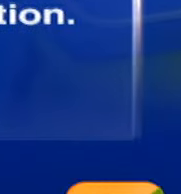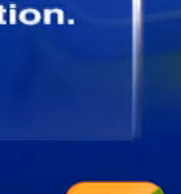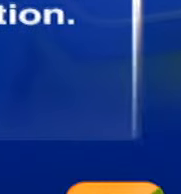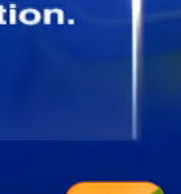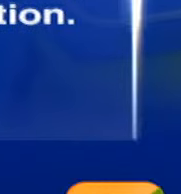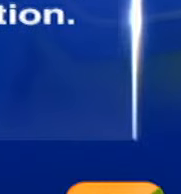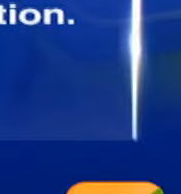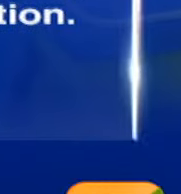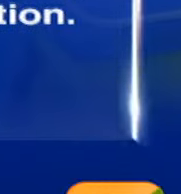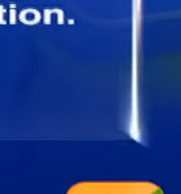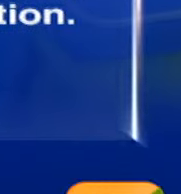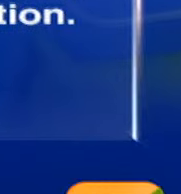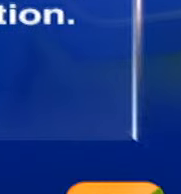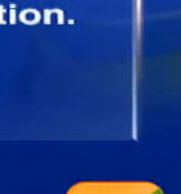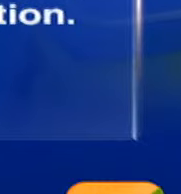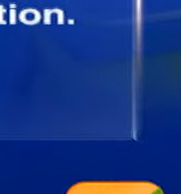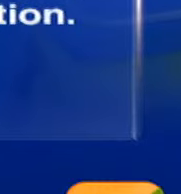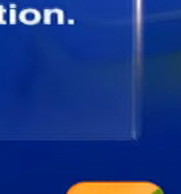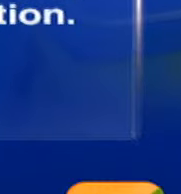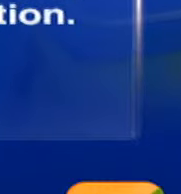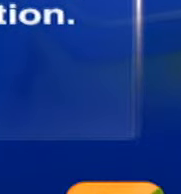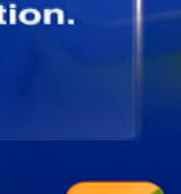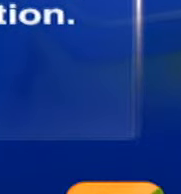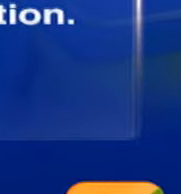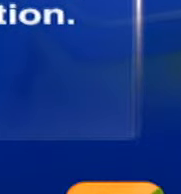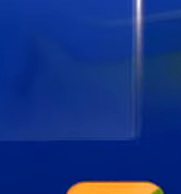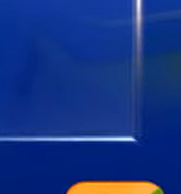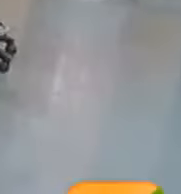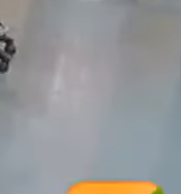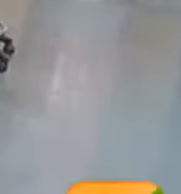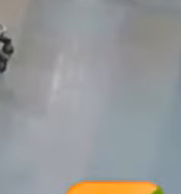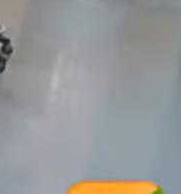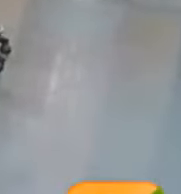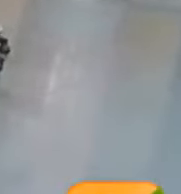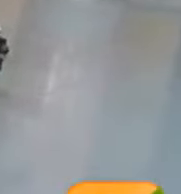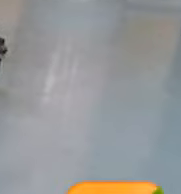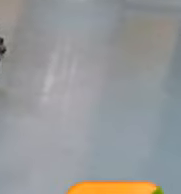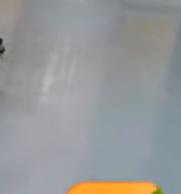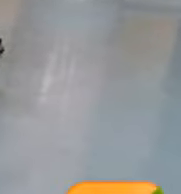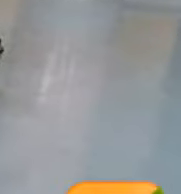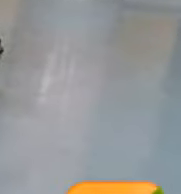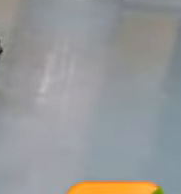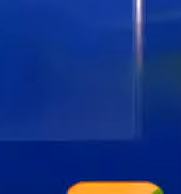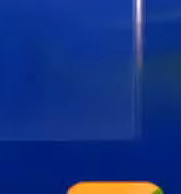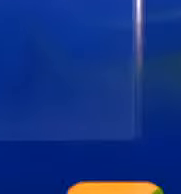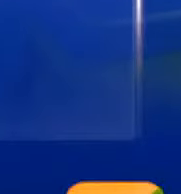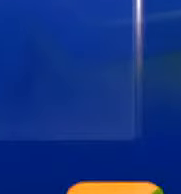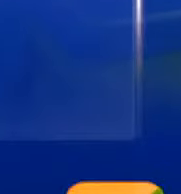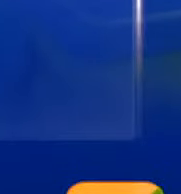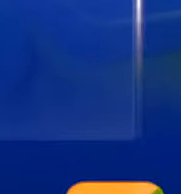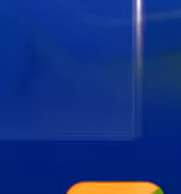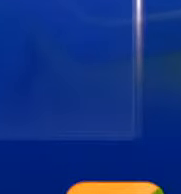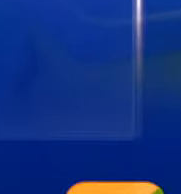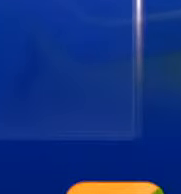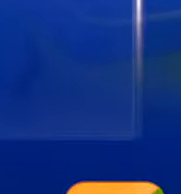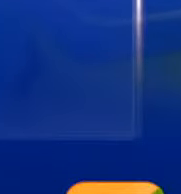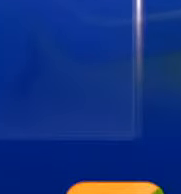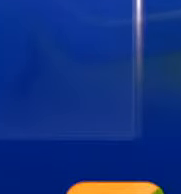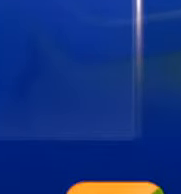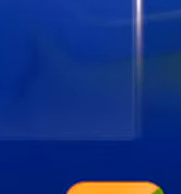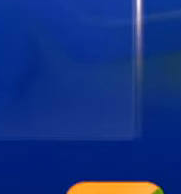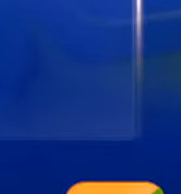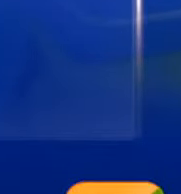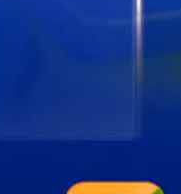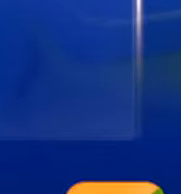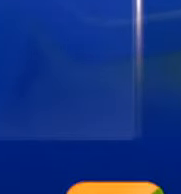is very pleased with her efforts and determination. Oh, wow. Well done. Oh, there's still one more. One more,